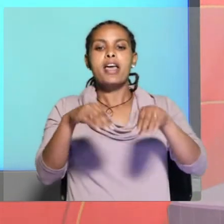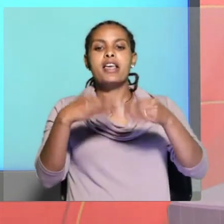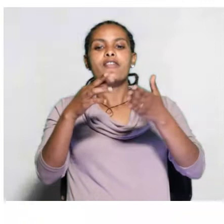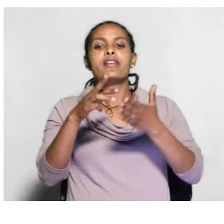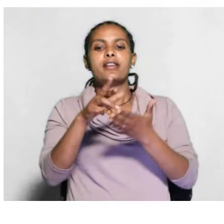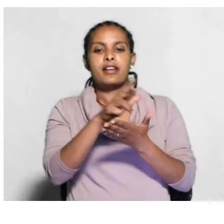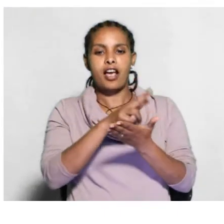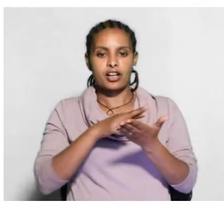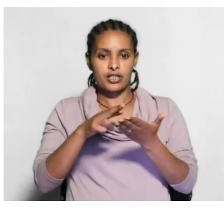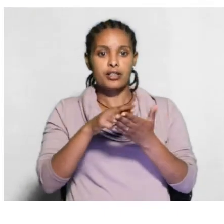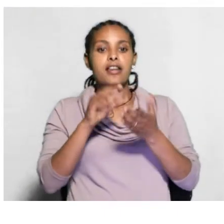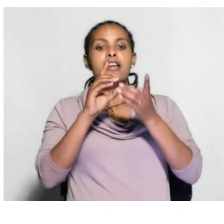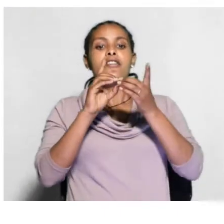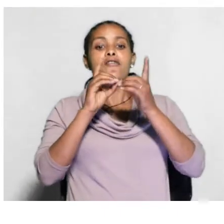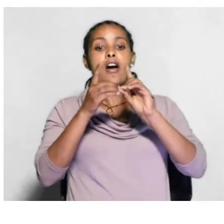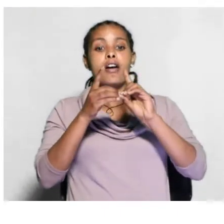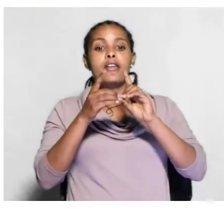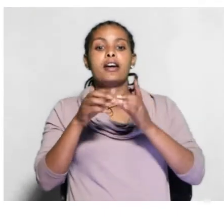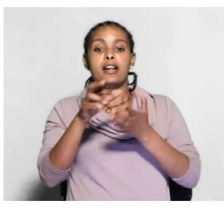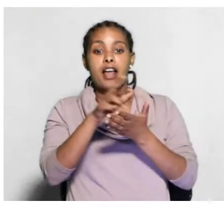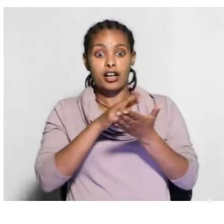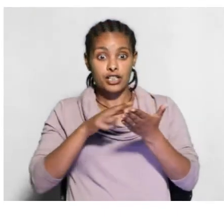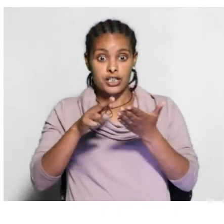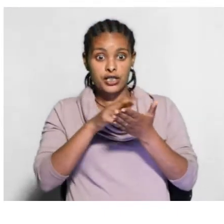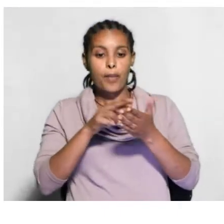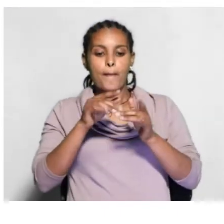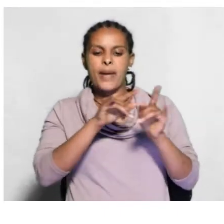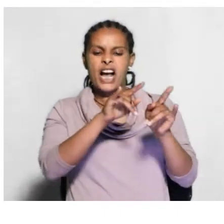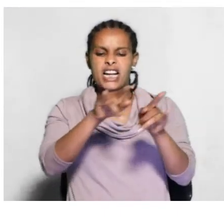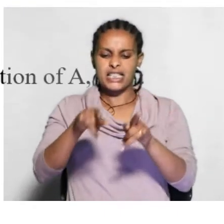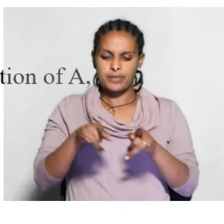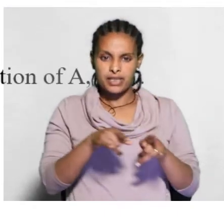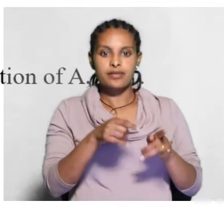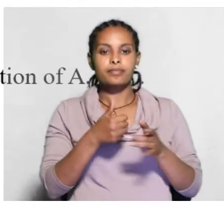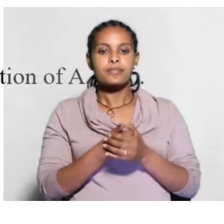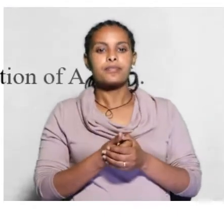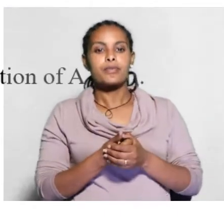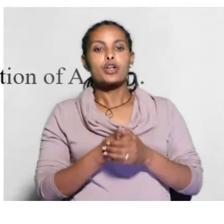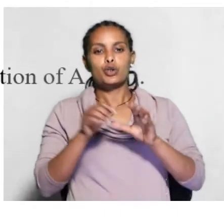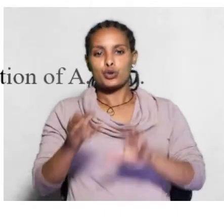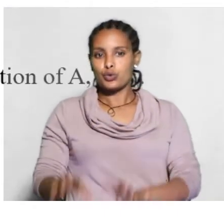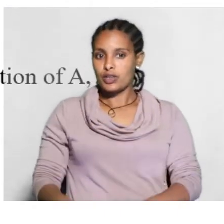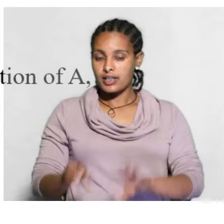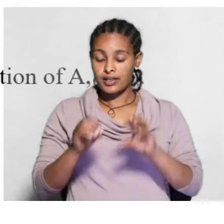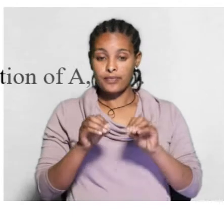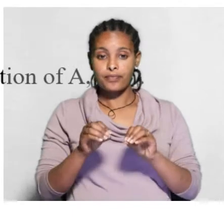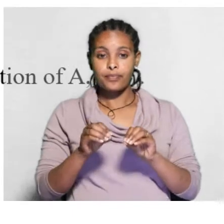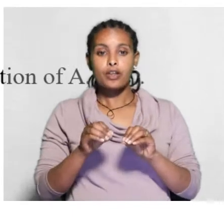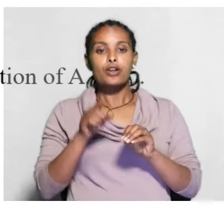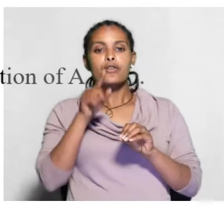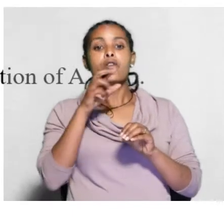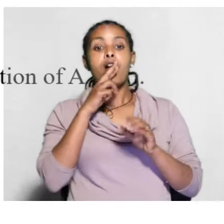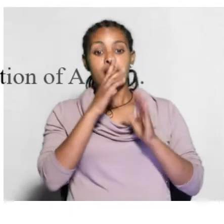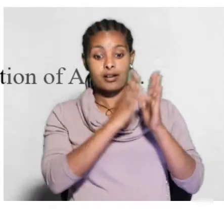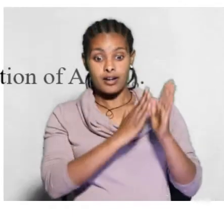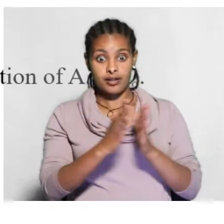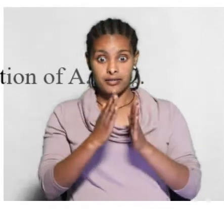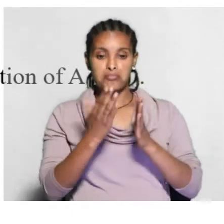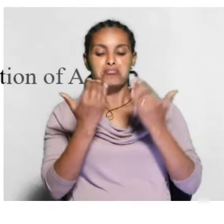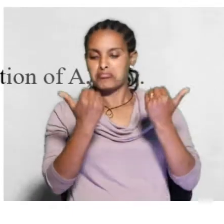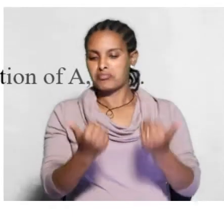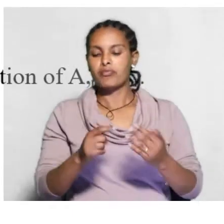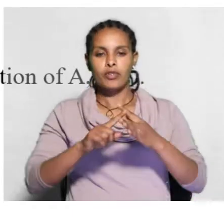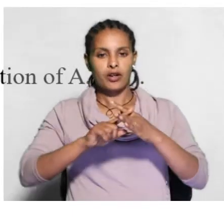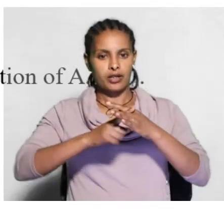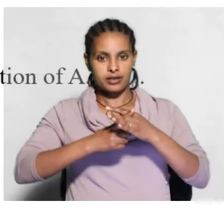reaction. Define reaction mechanism. Students, if you are ready, then